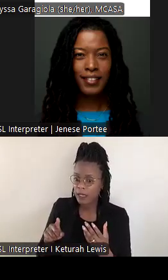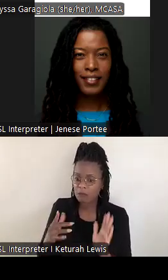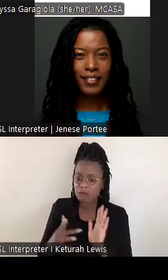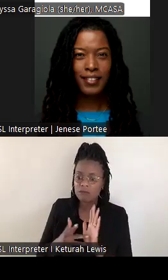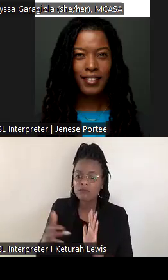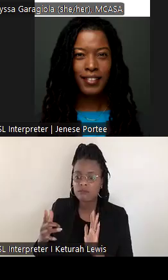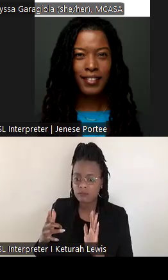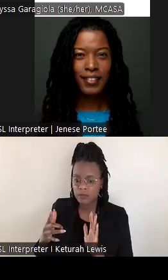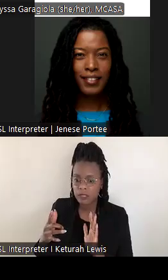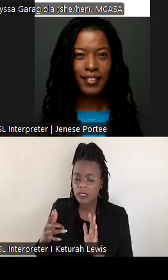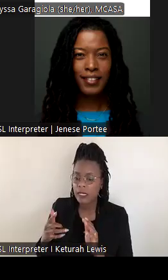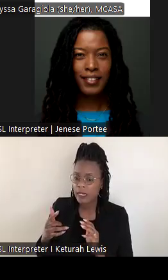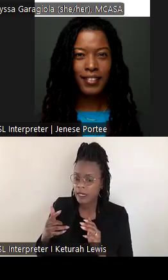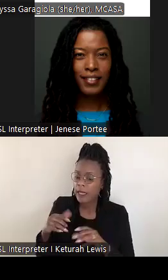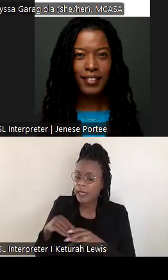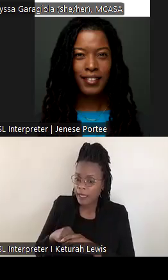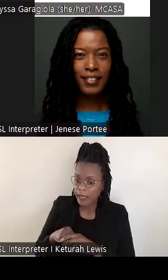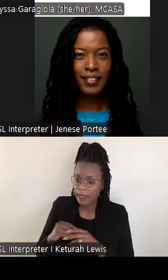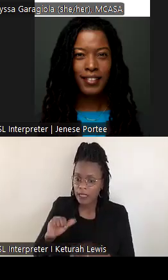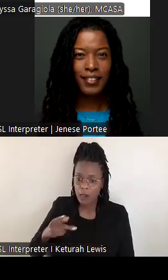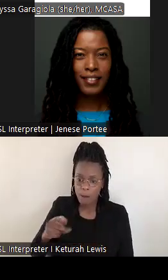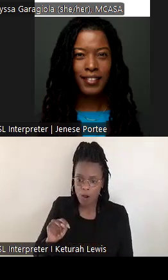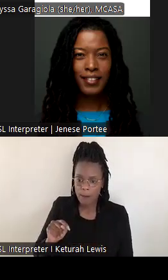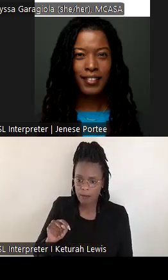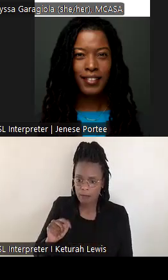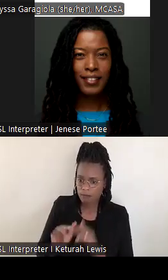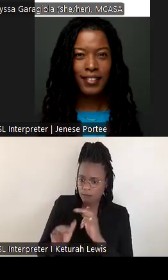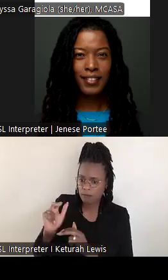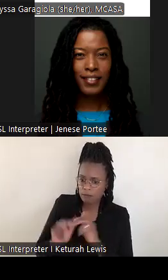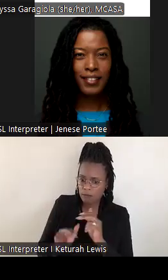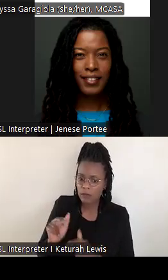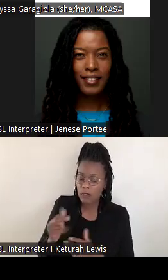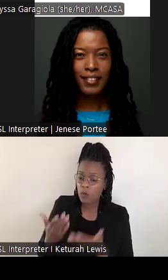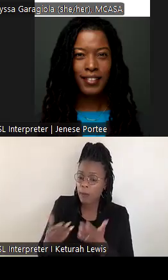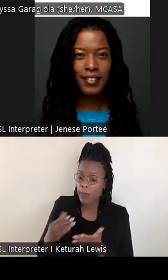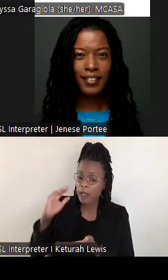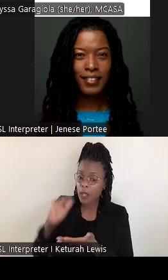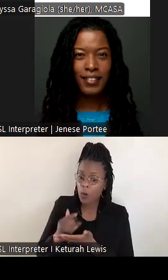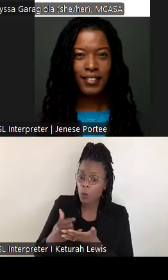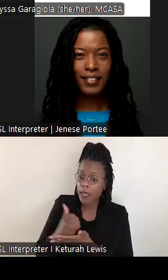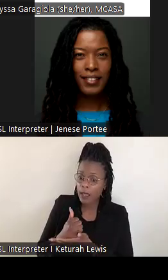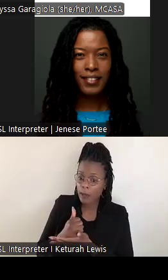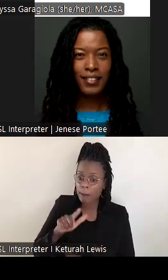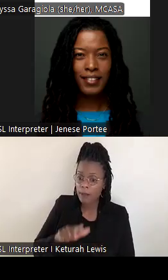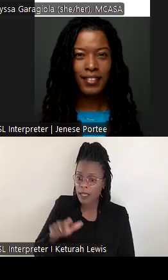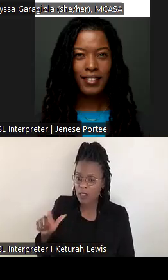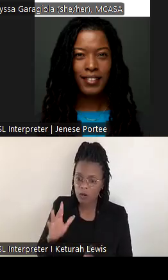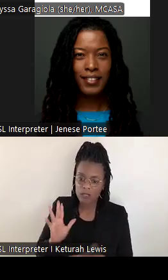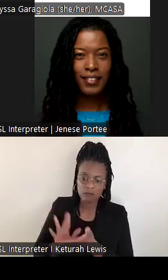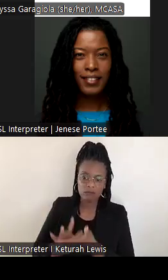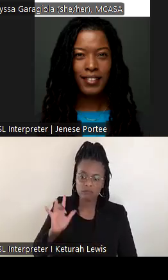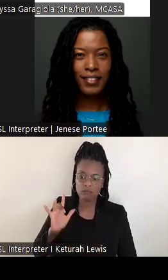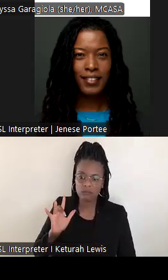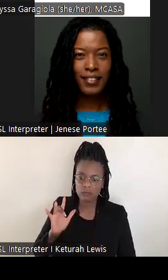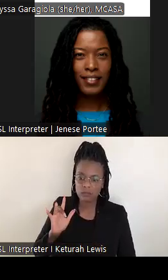of in their apartment complexes. So if they had low income, sometimes landlords would abuse that power and engage in